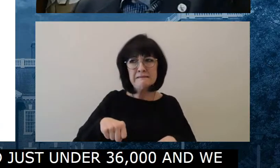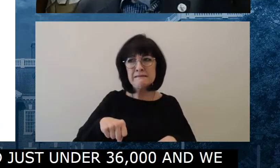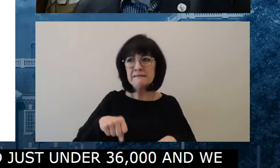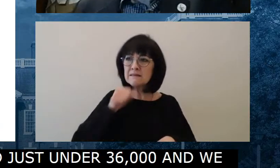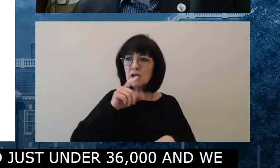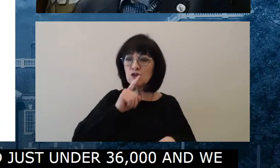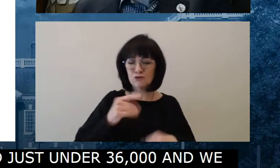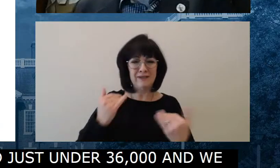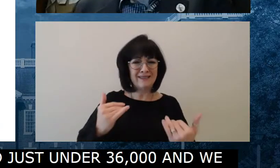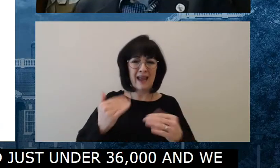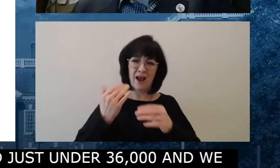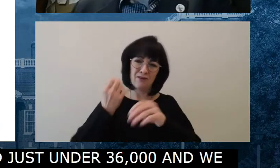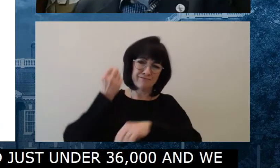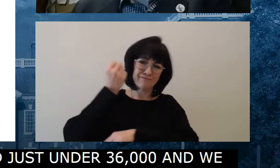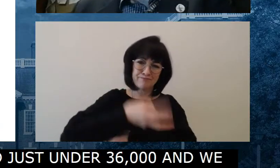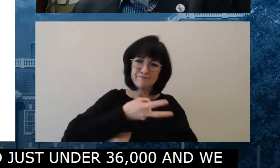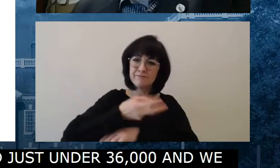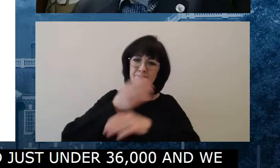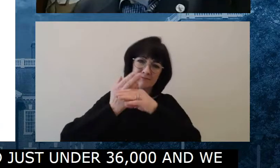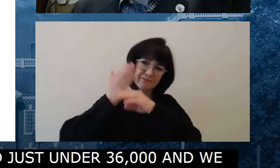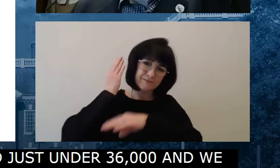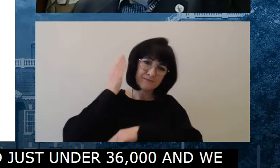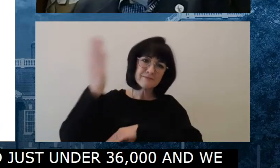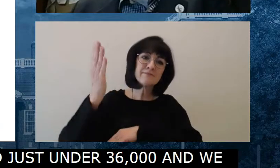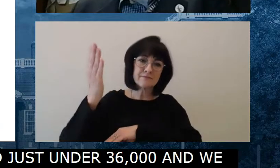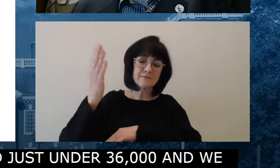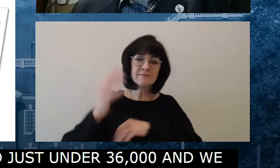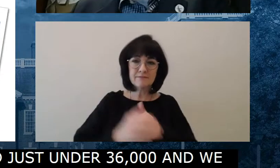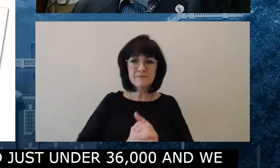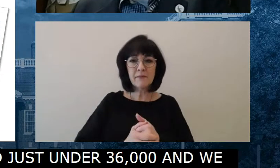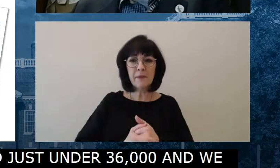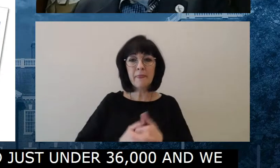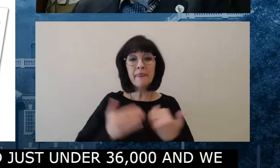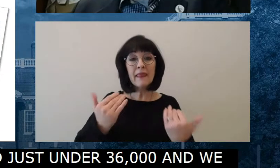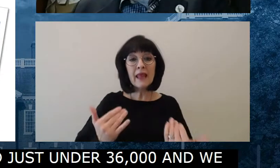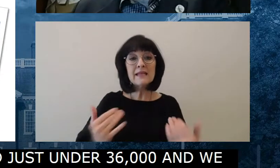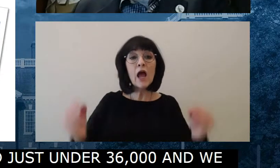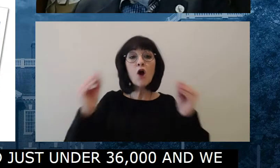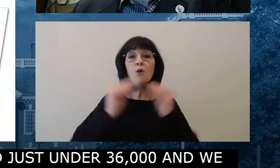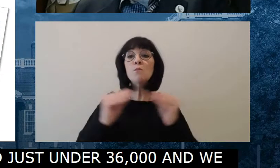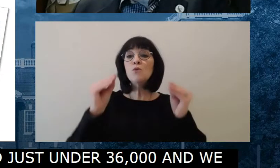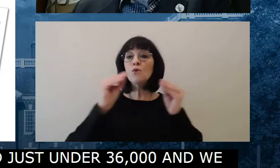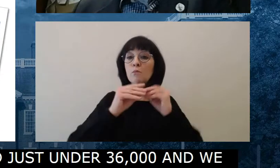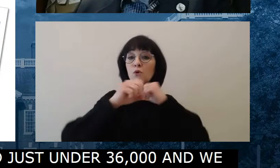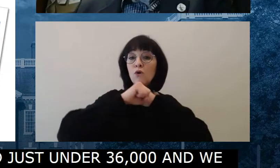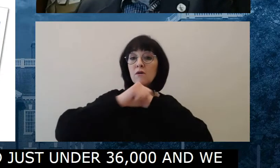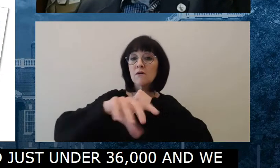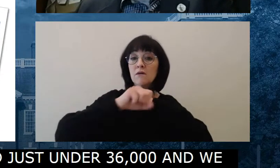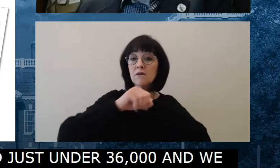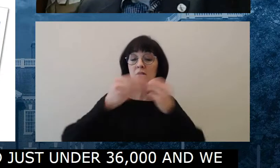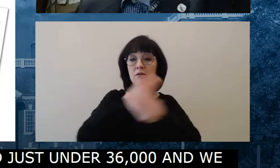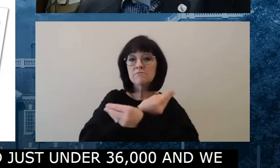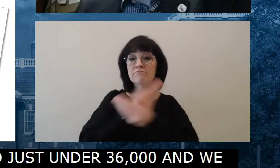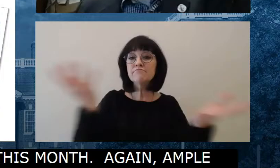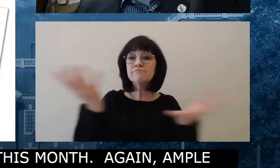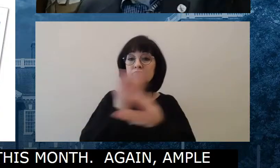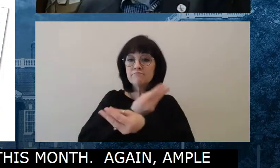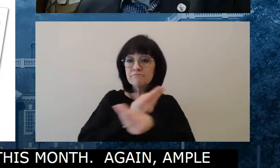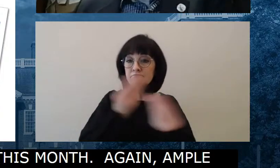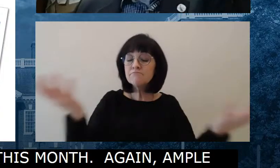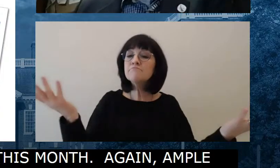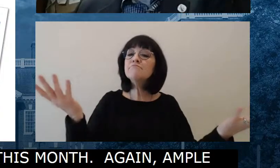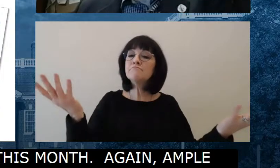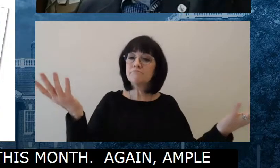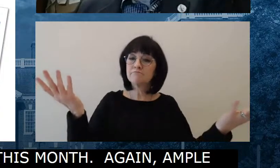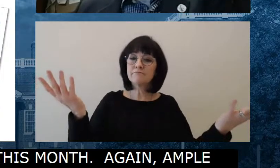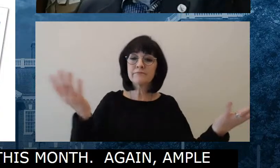month. Again, ample opportunity out there. We have the new flyers on the de.gov/get tested. We know people, may be having